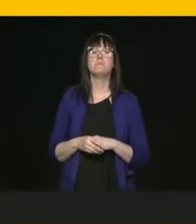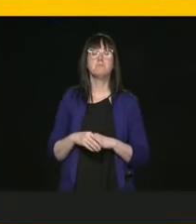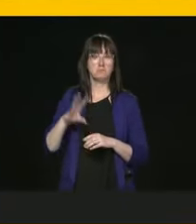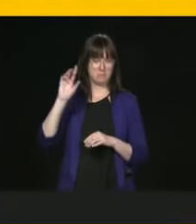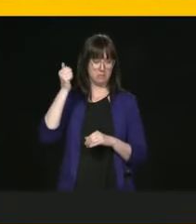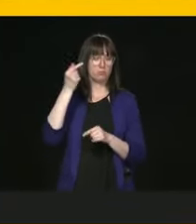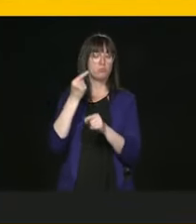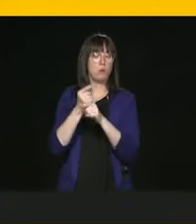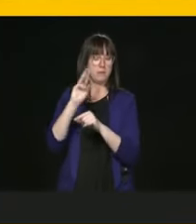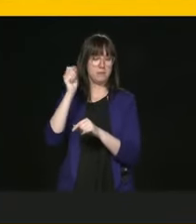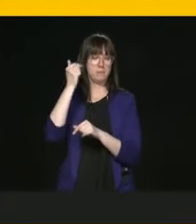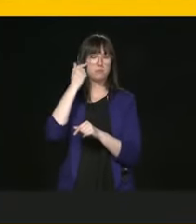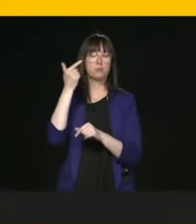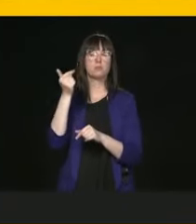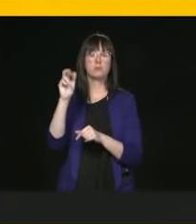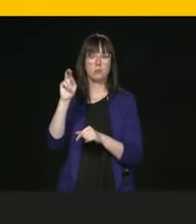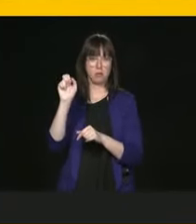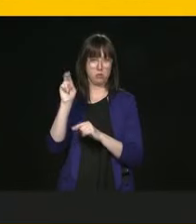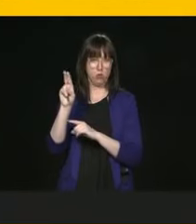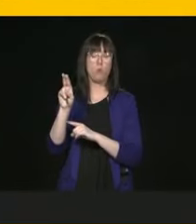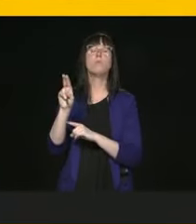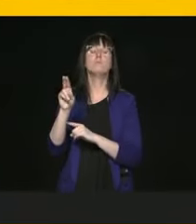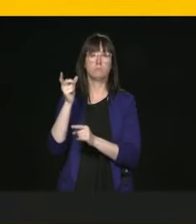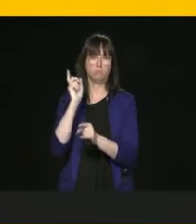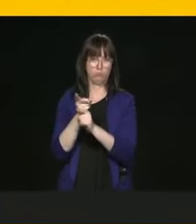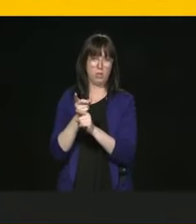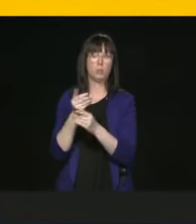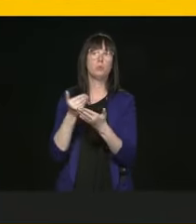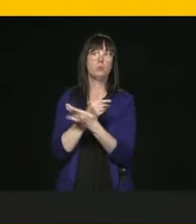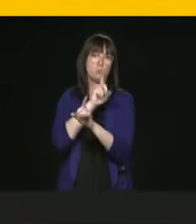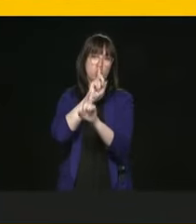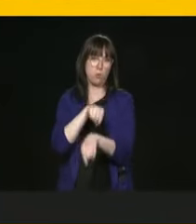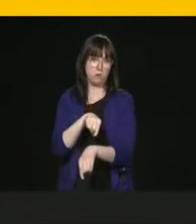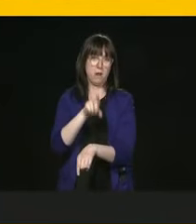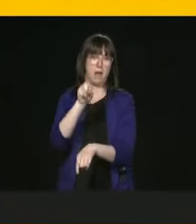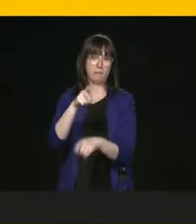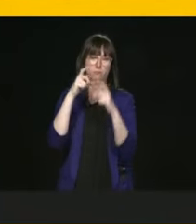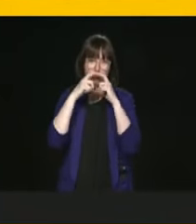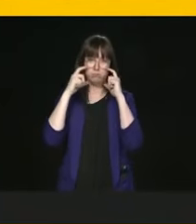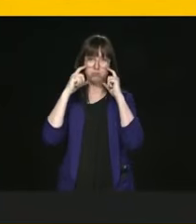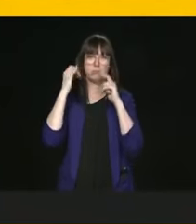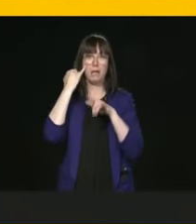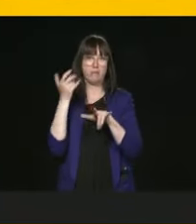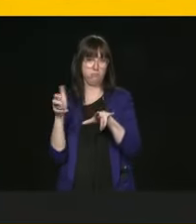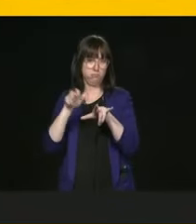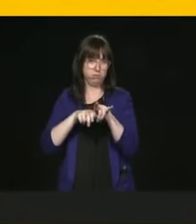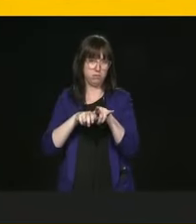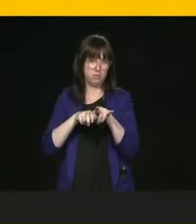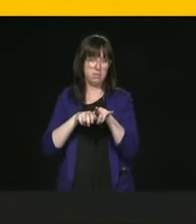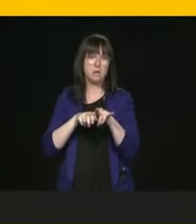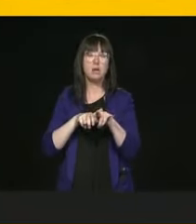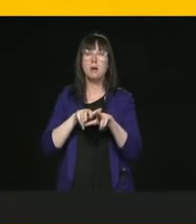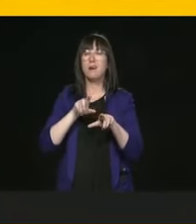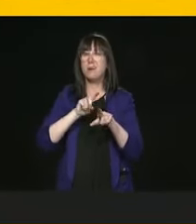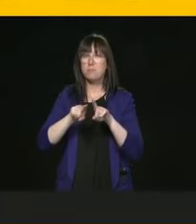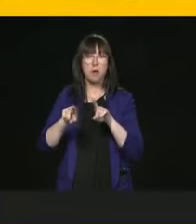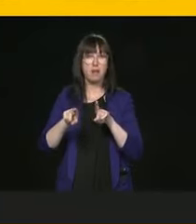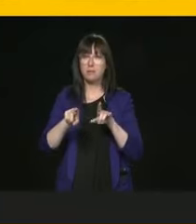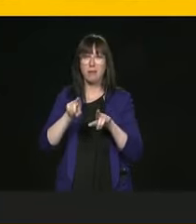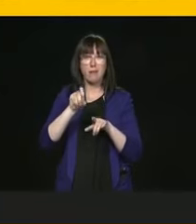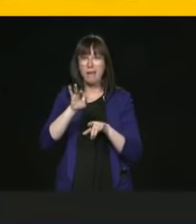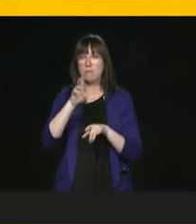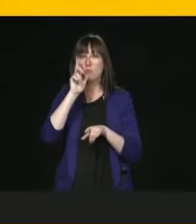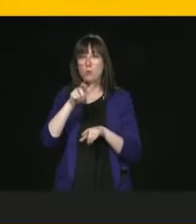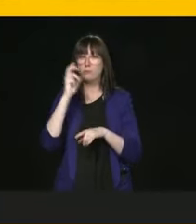currently prohibiting all non-essential travel. We do not want people to start traveling, whether they're